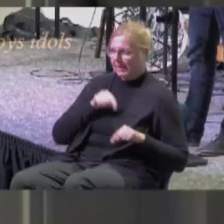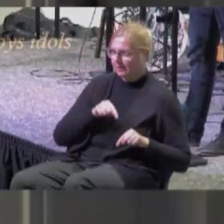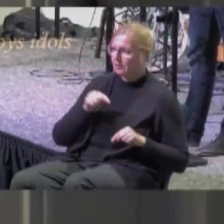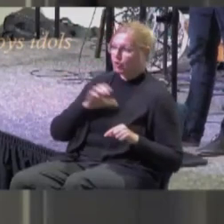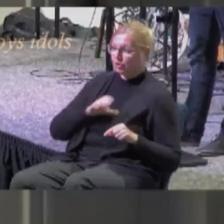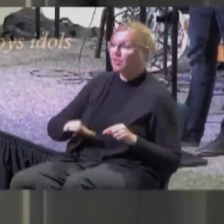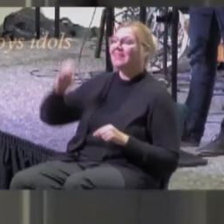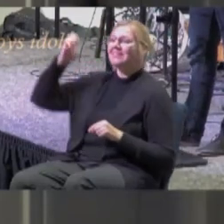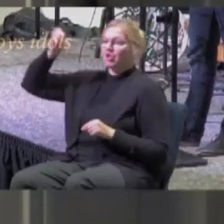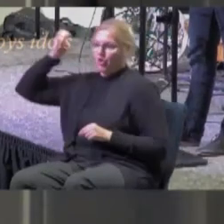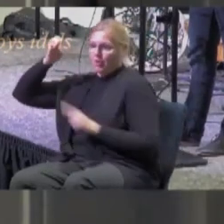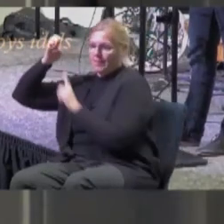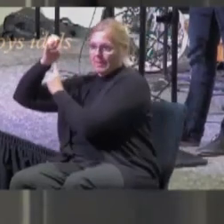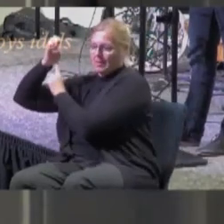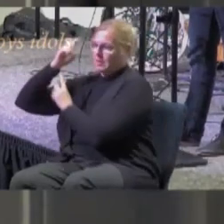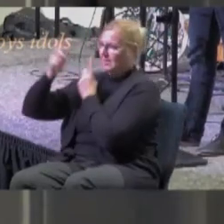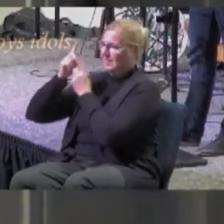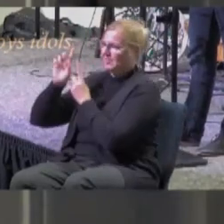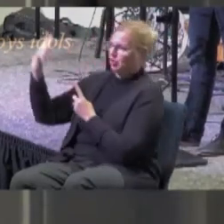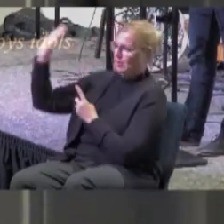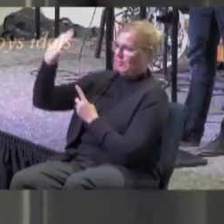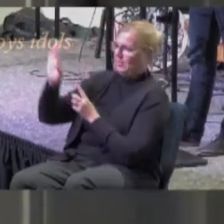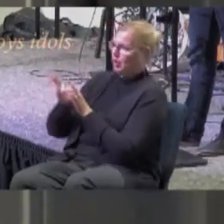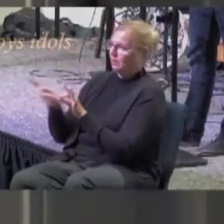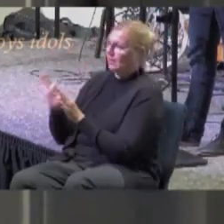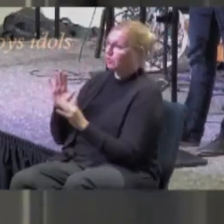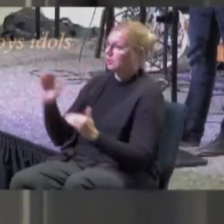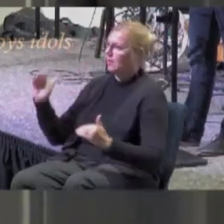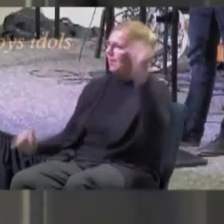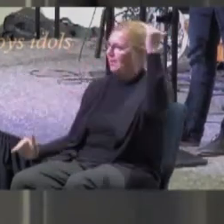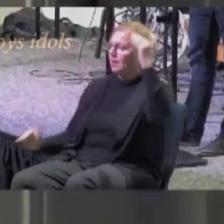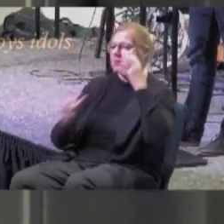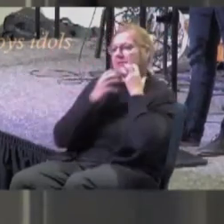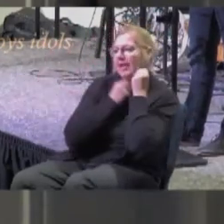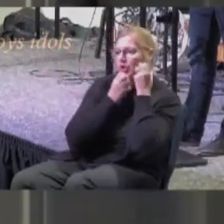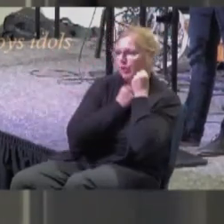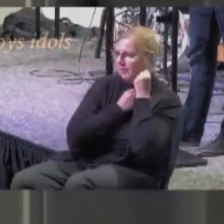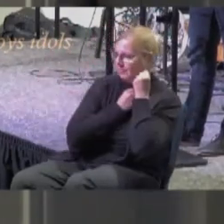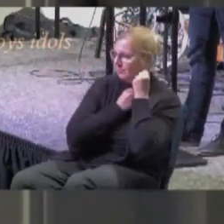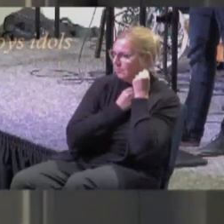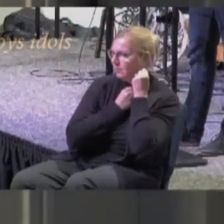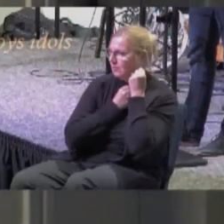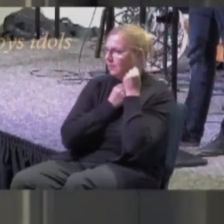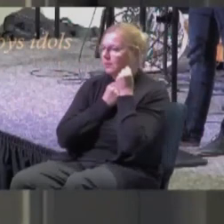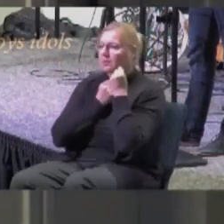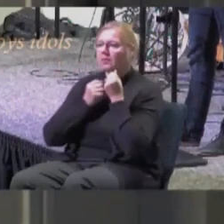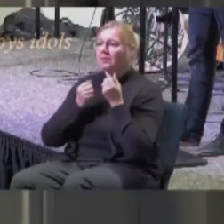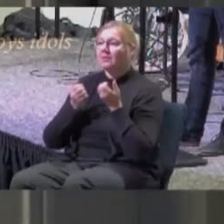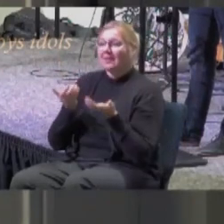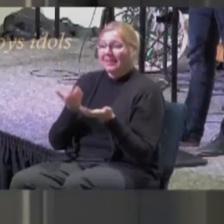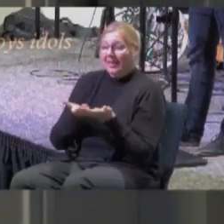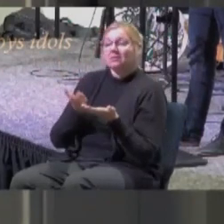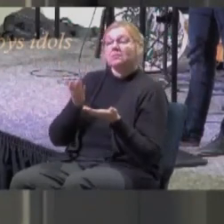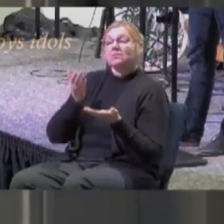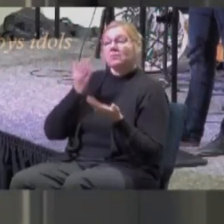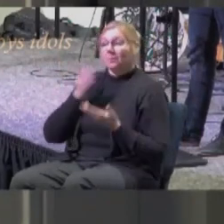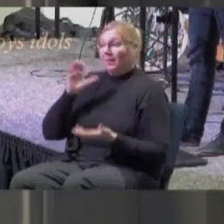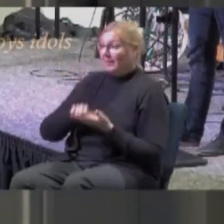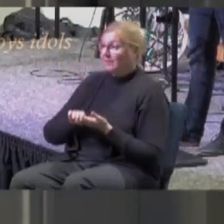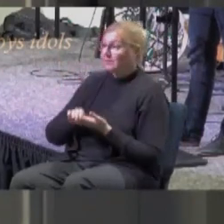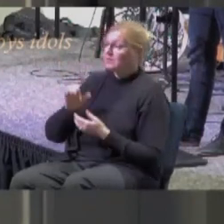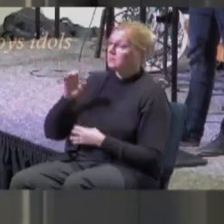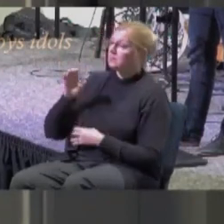likely to consider their languages somehow sacred. It is thanks to such beliefs, the British